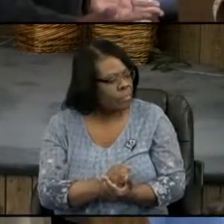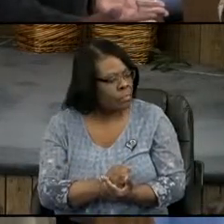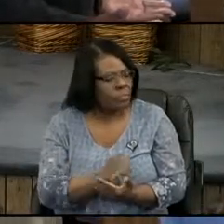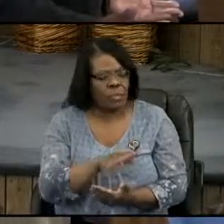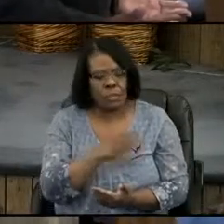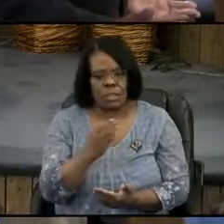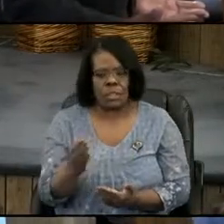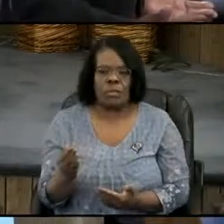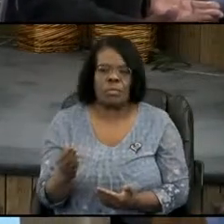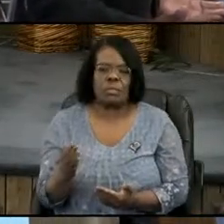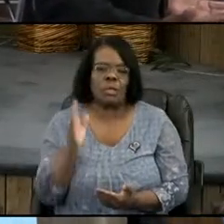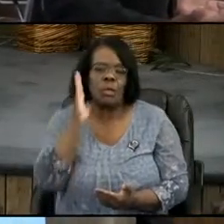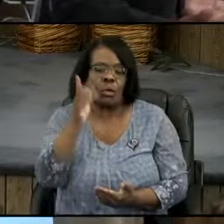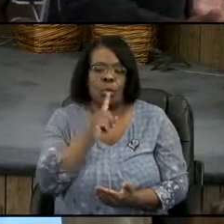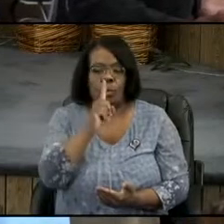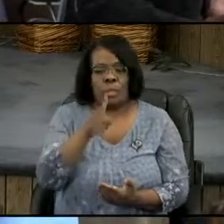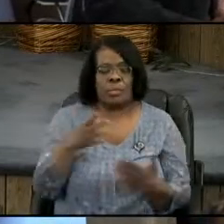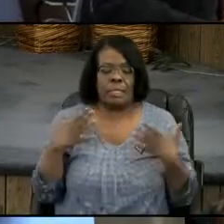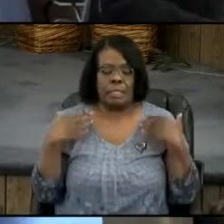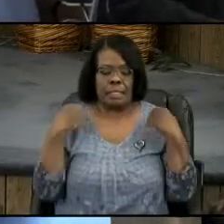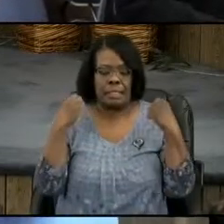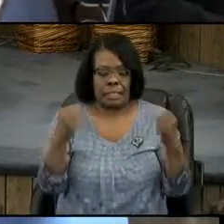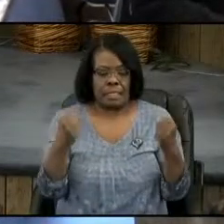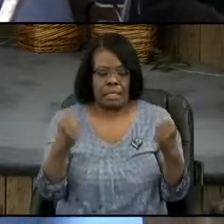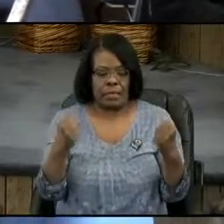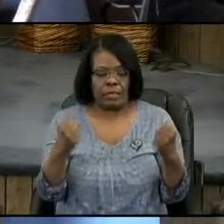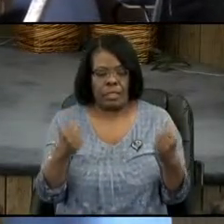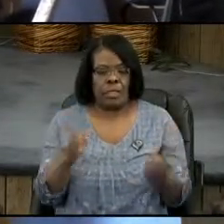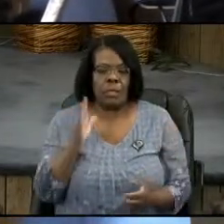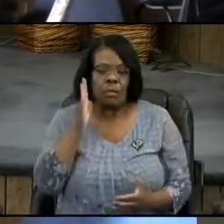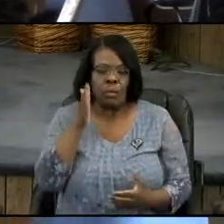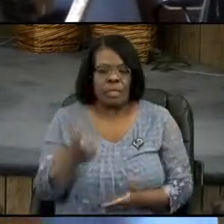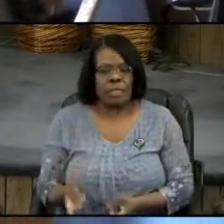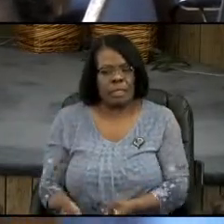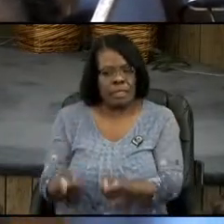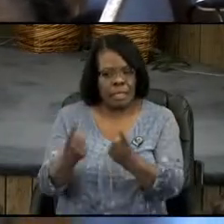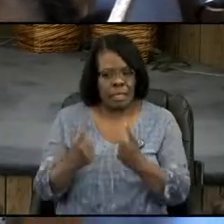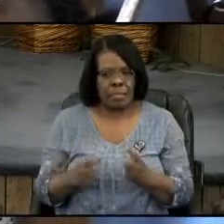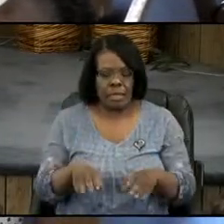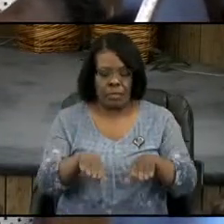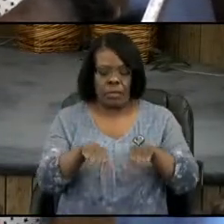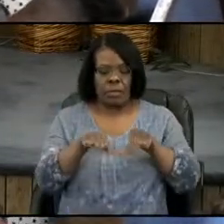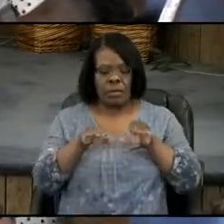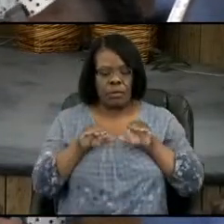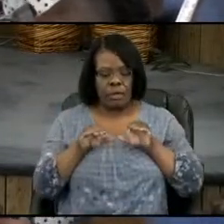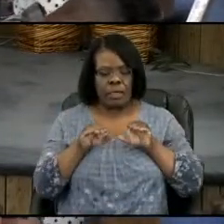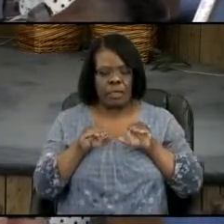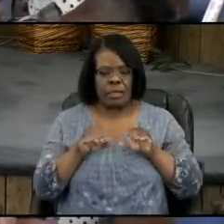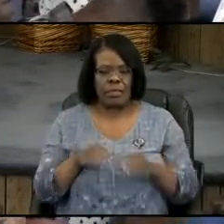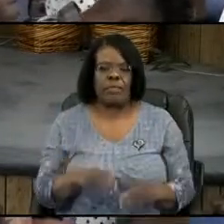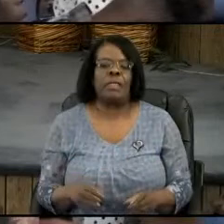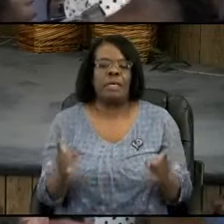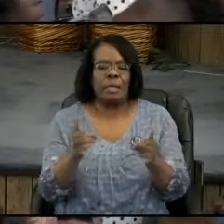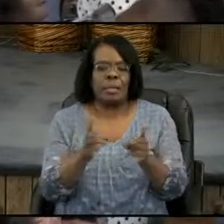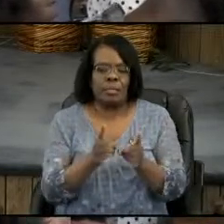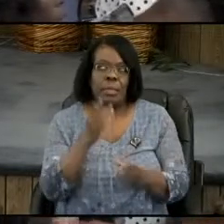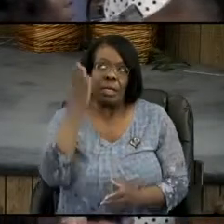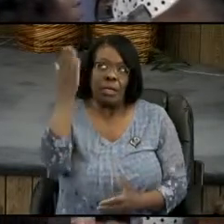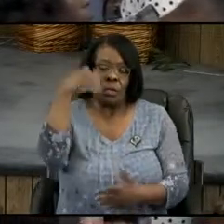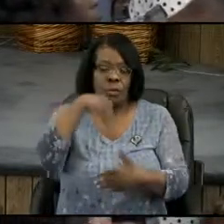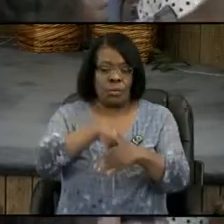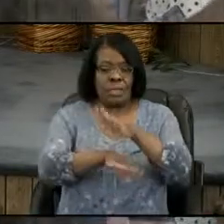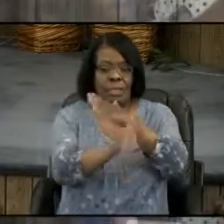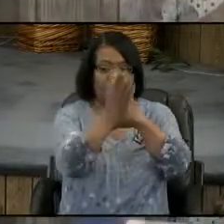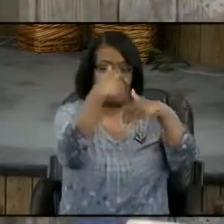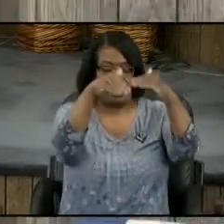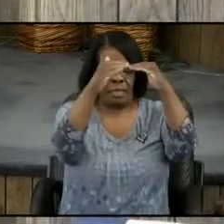who will be saved, Lord, will come out of their graves, and those who are here, that we will meet you in the air, go back to live with you,